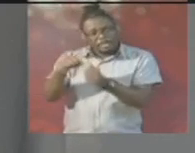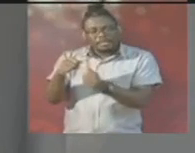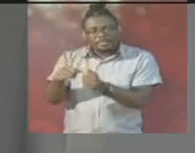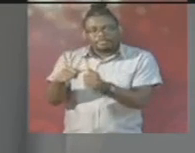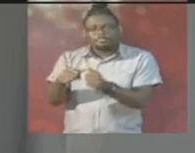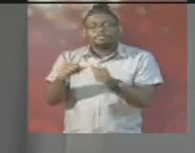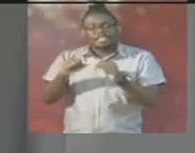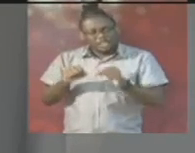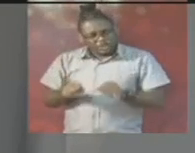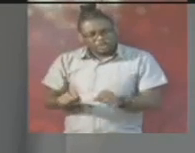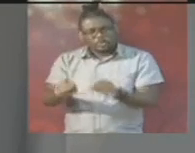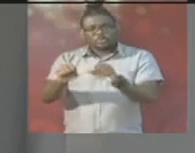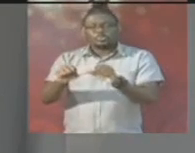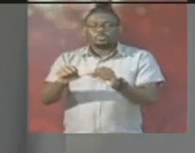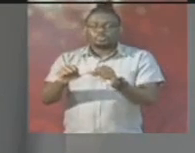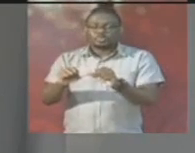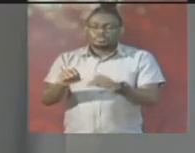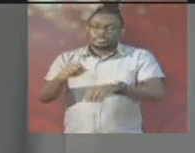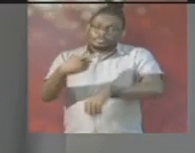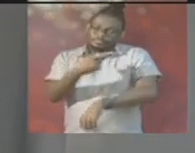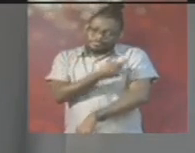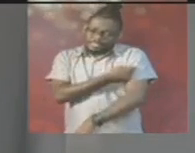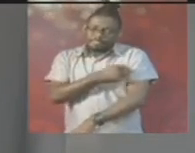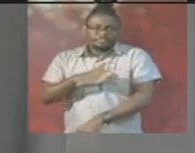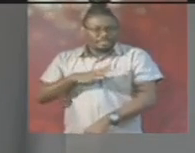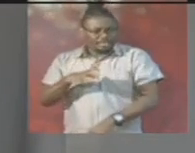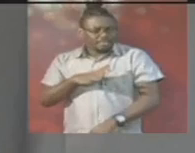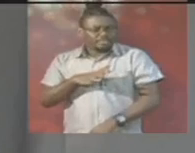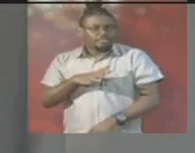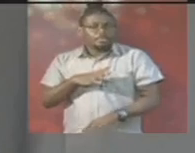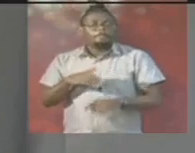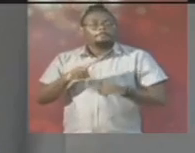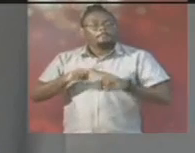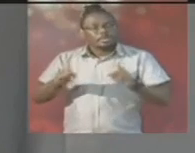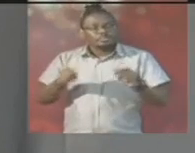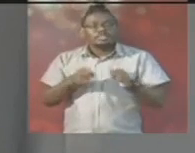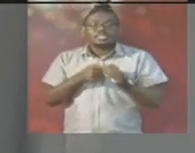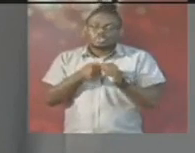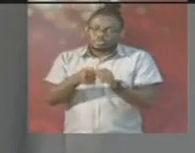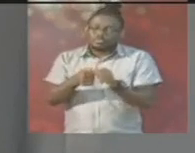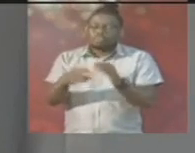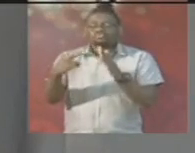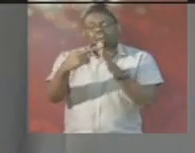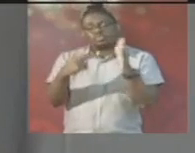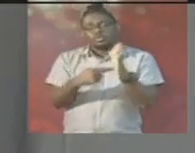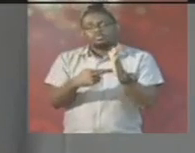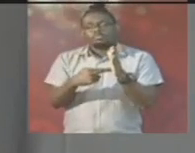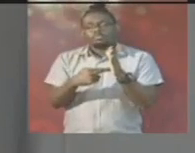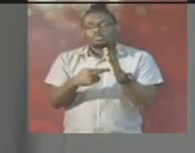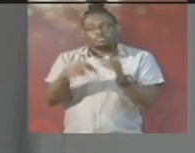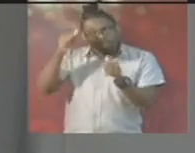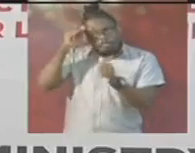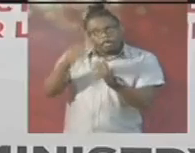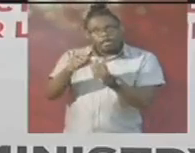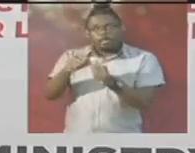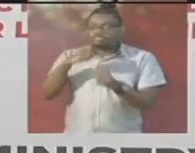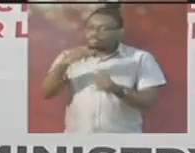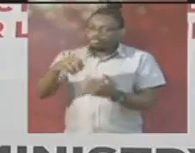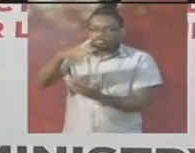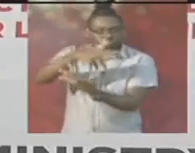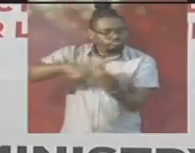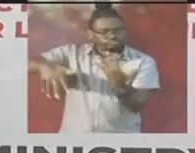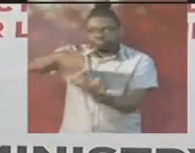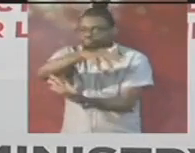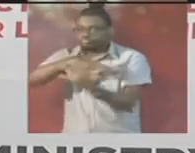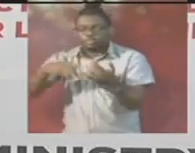get vaccinated. And remember, do not congregate. Thank you. And thank